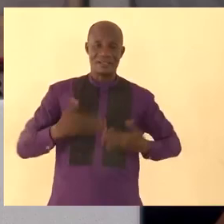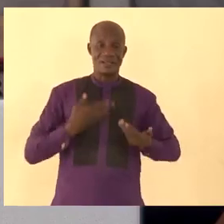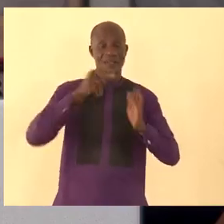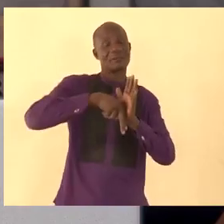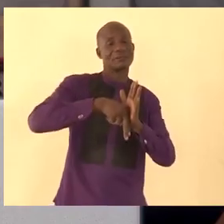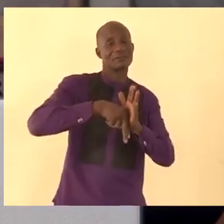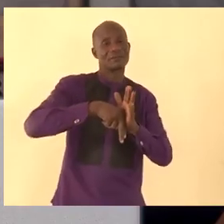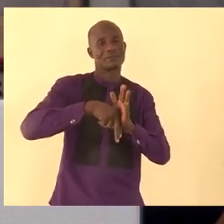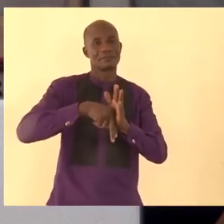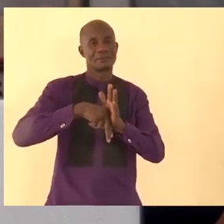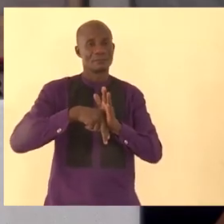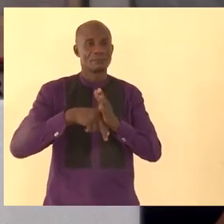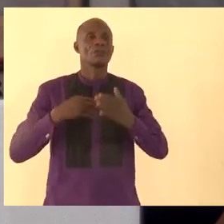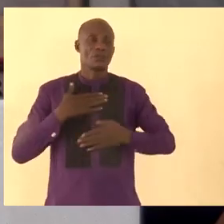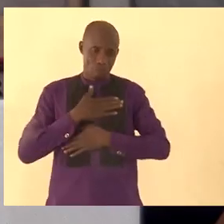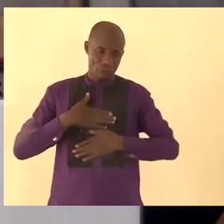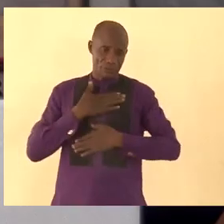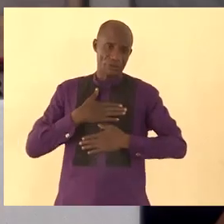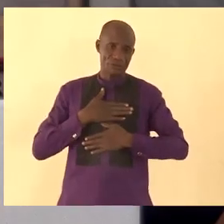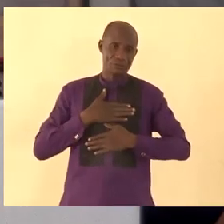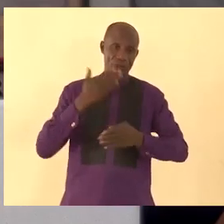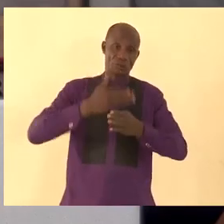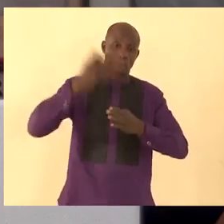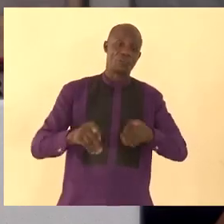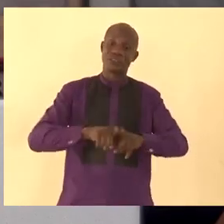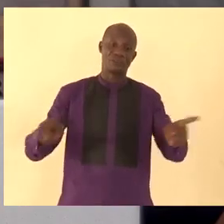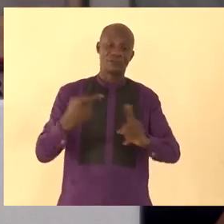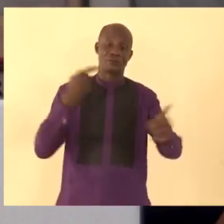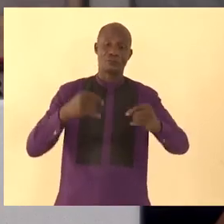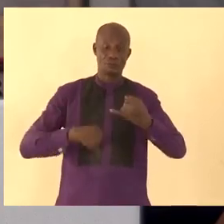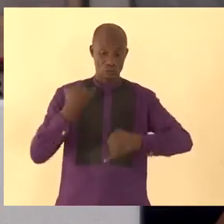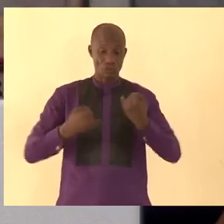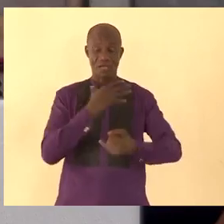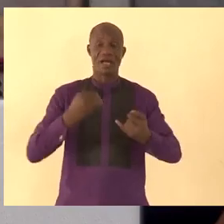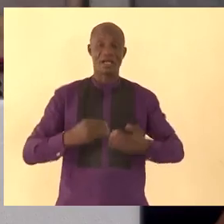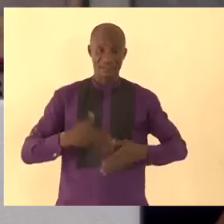happiness. Pleasure is completely different from joy and